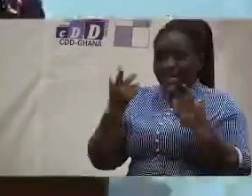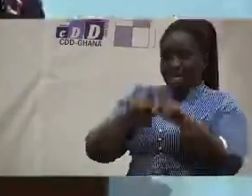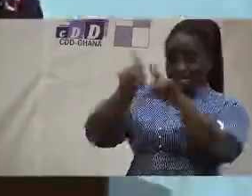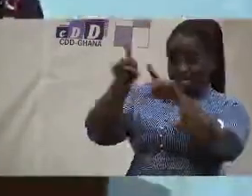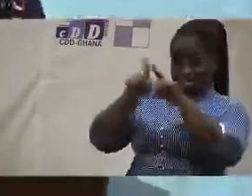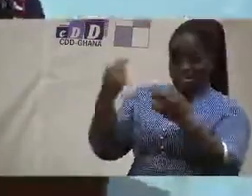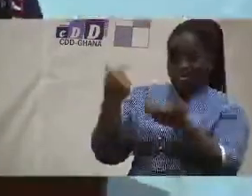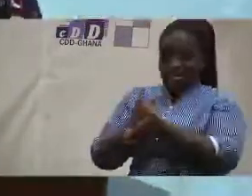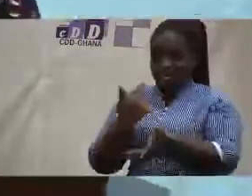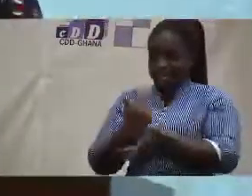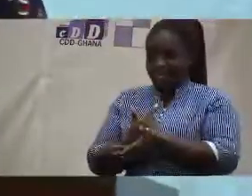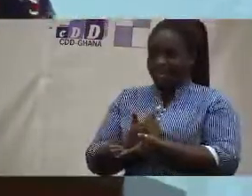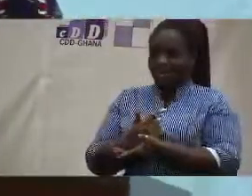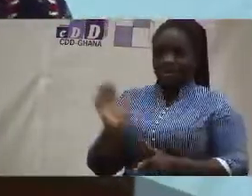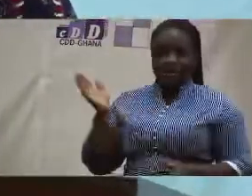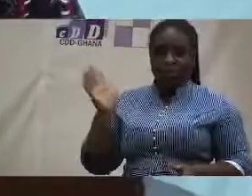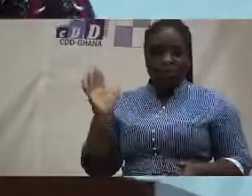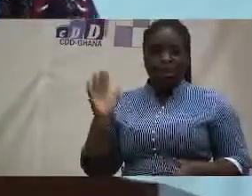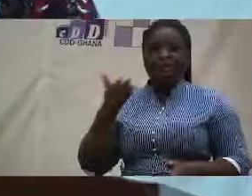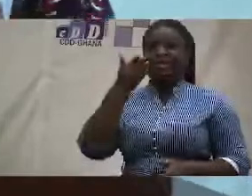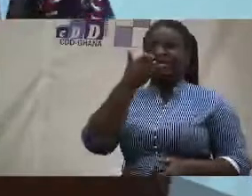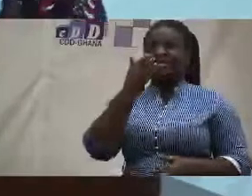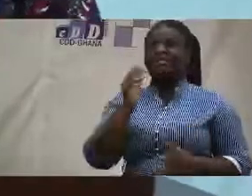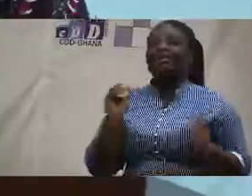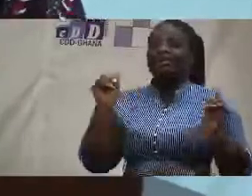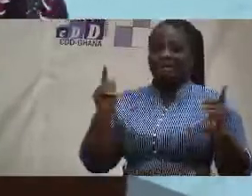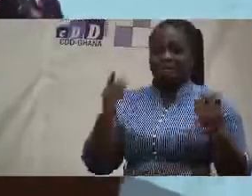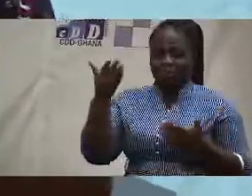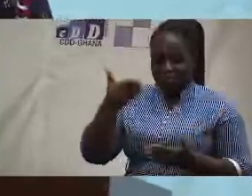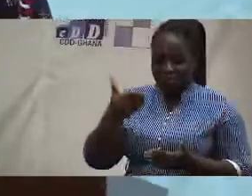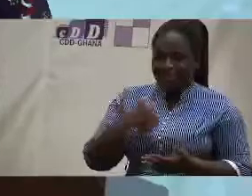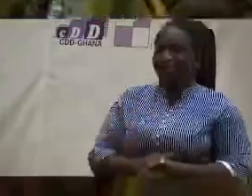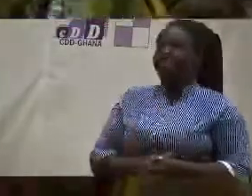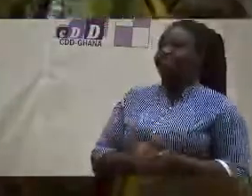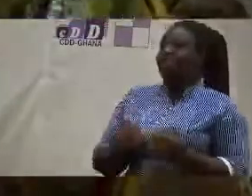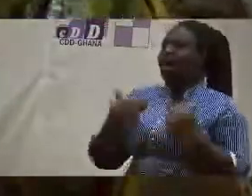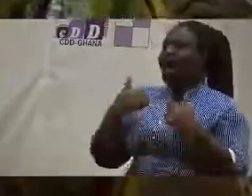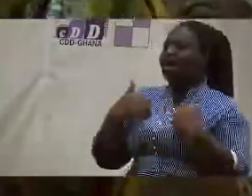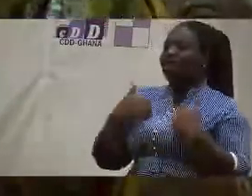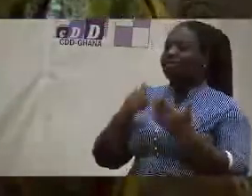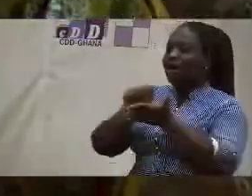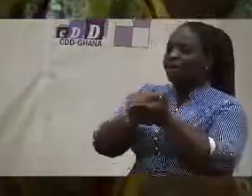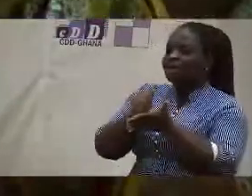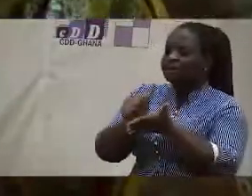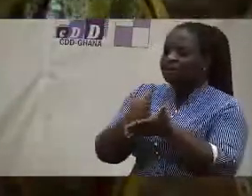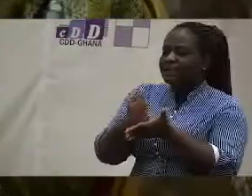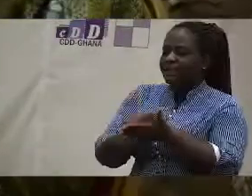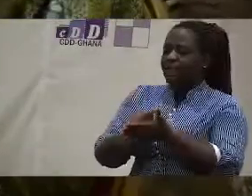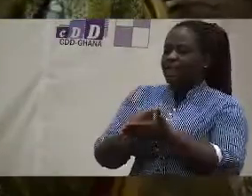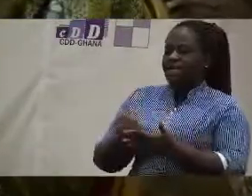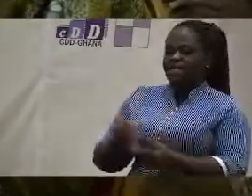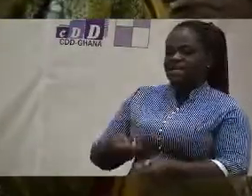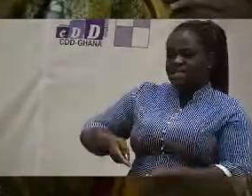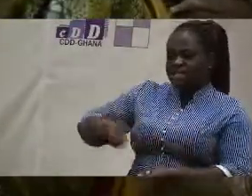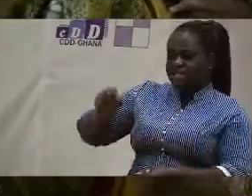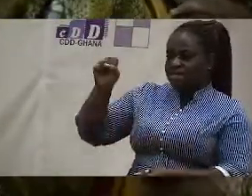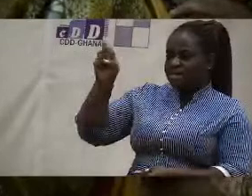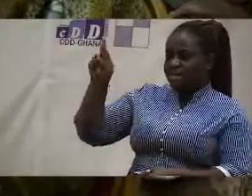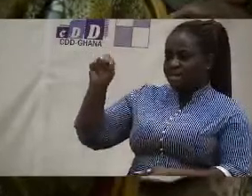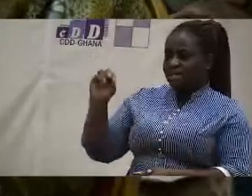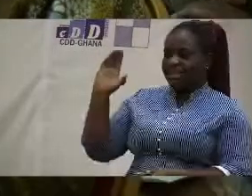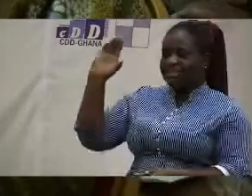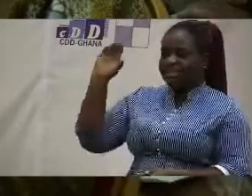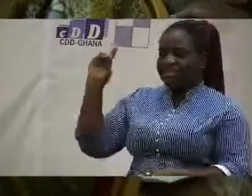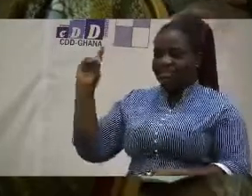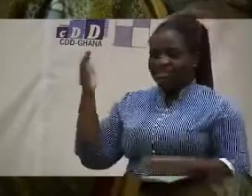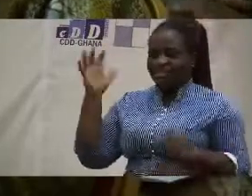Ghana. Where are you, Alaji Tanko? Okay, welcome. We also have Ambassador Chega. It's a senior fellow CDD. Please give us